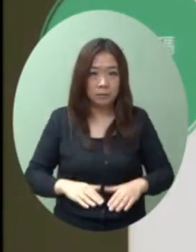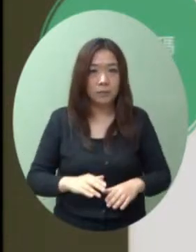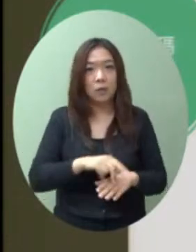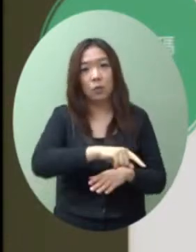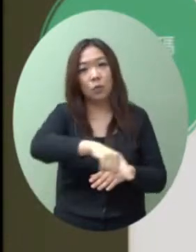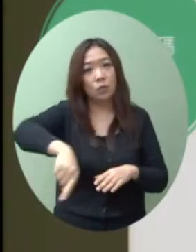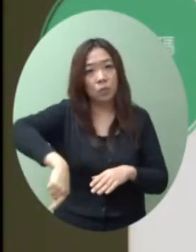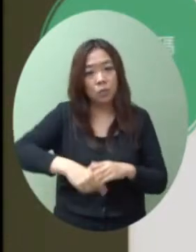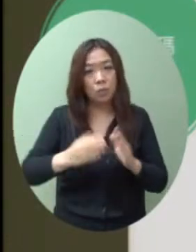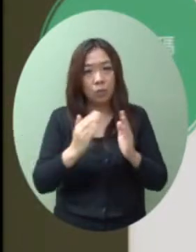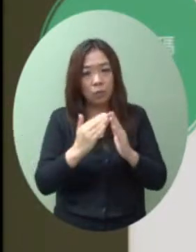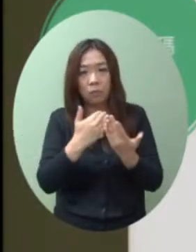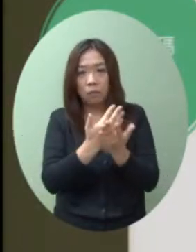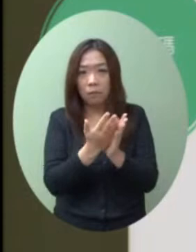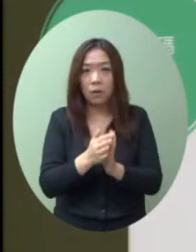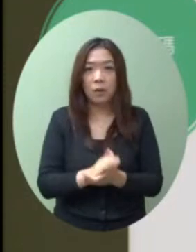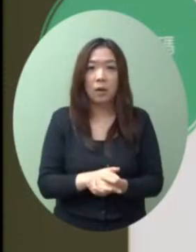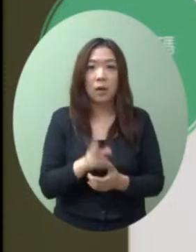go about normally.